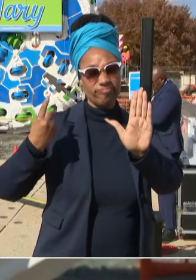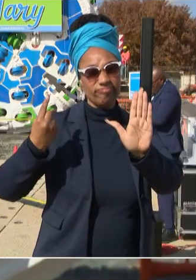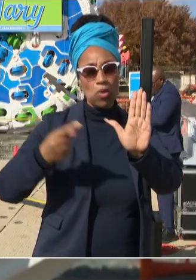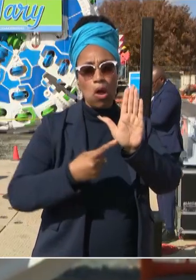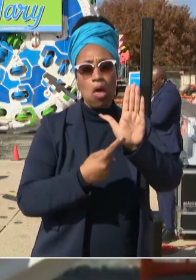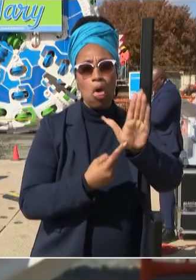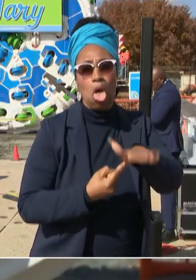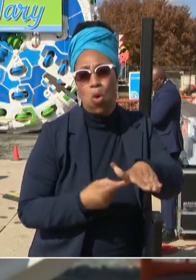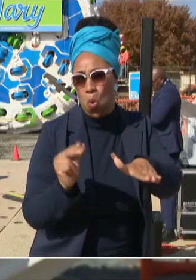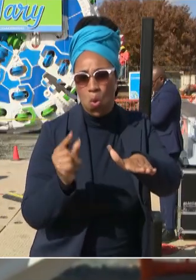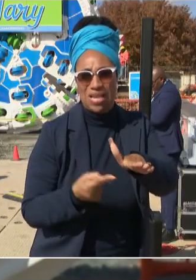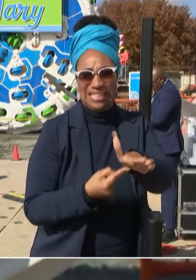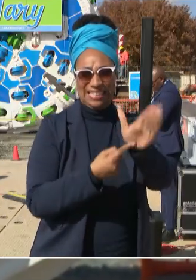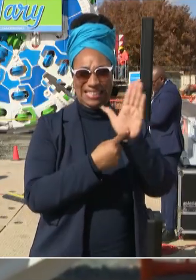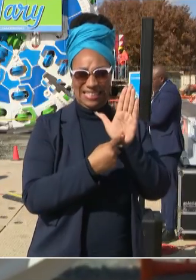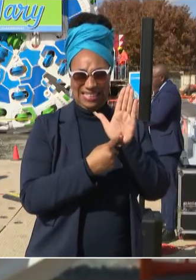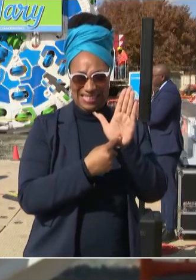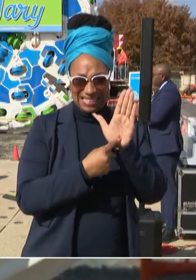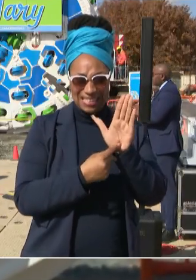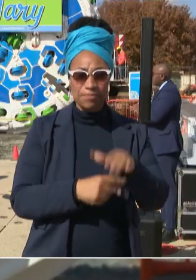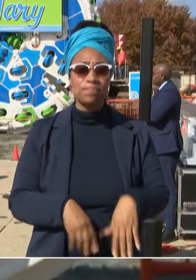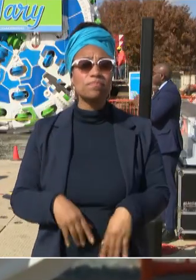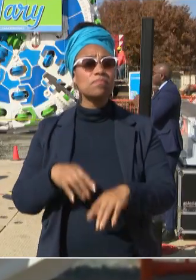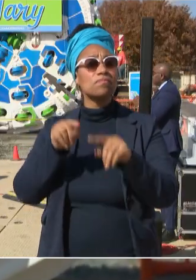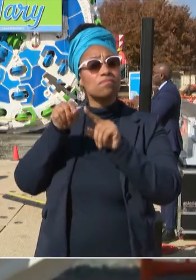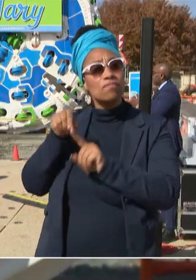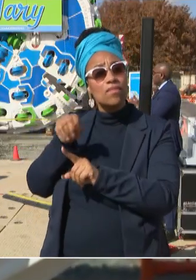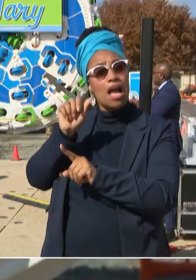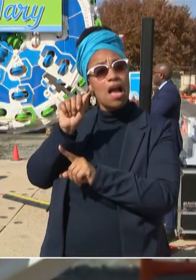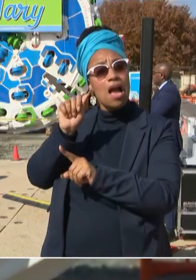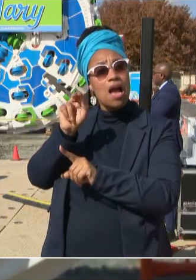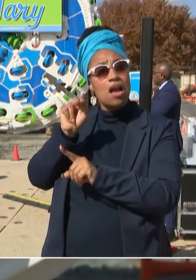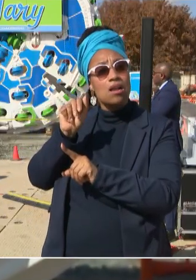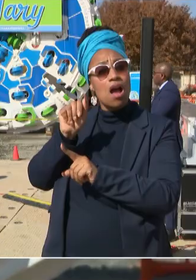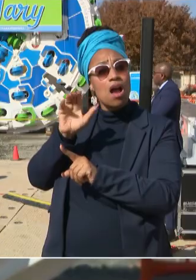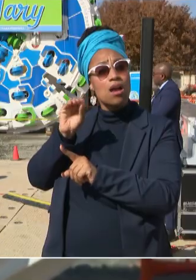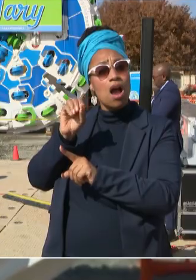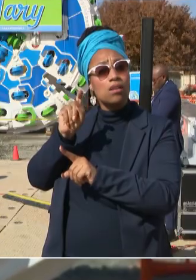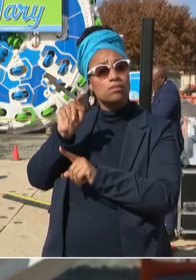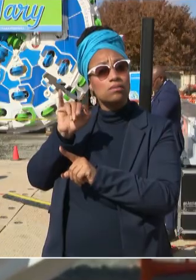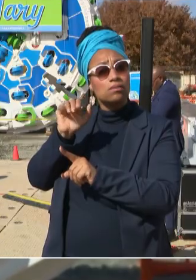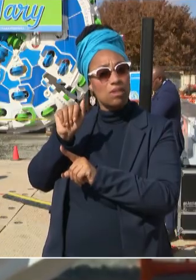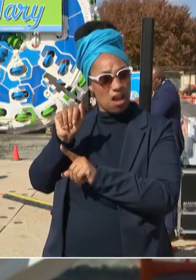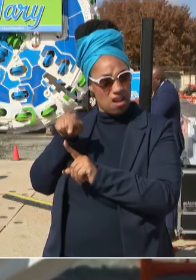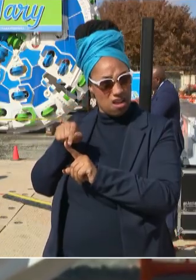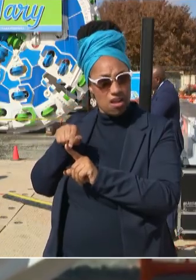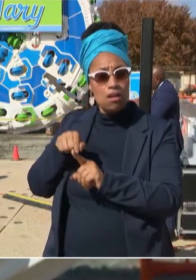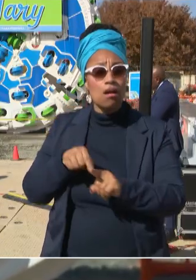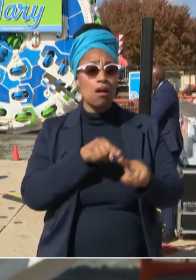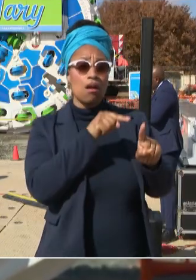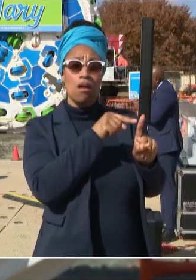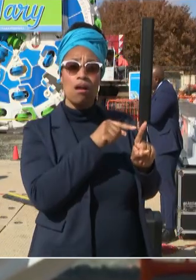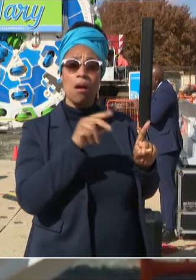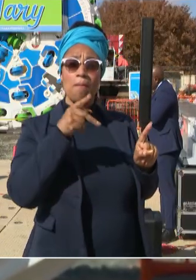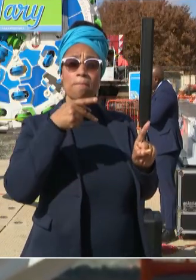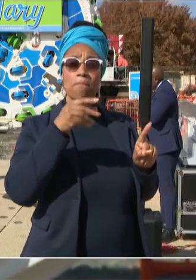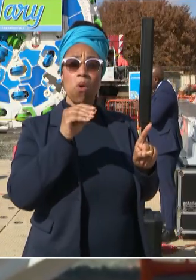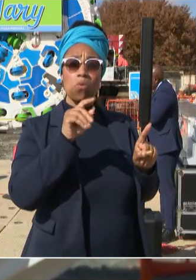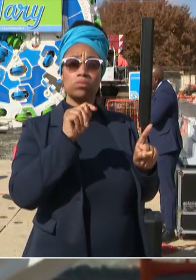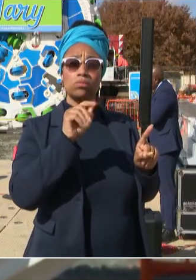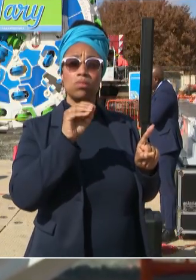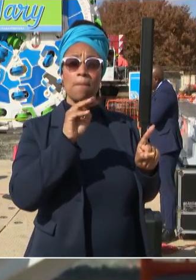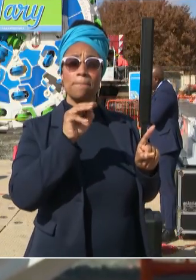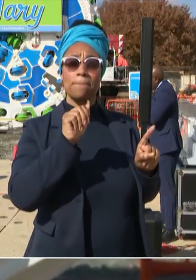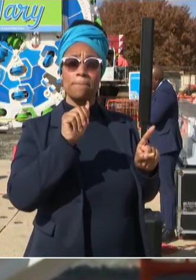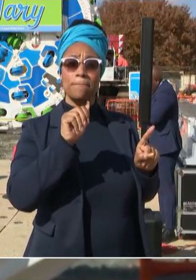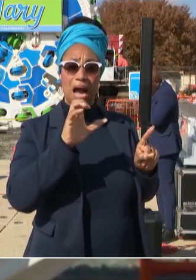health of the Potomac River, and also Rock Creek. And I am thrilled to tell you that today we have not just